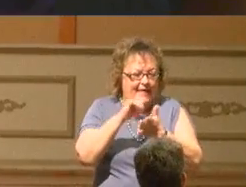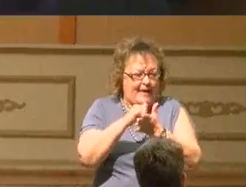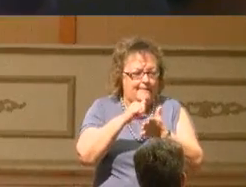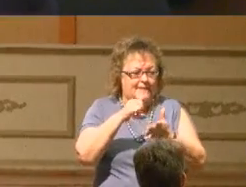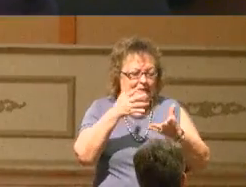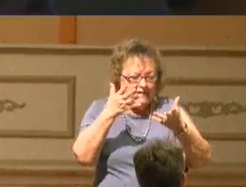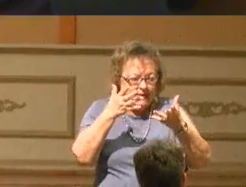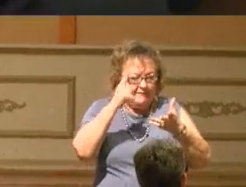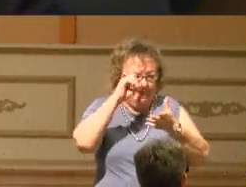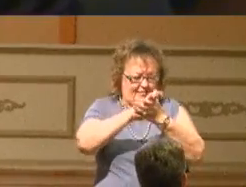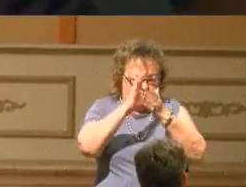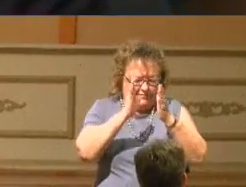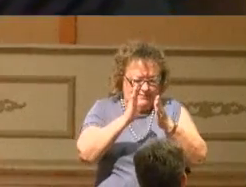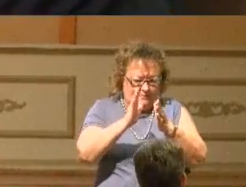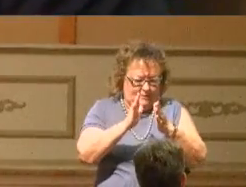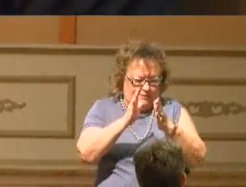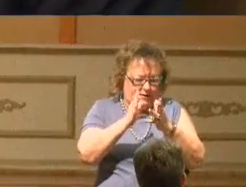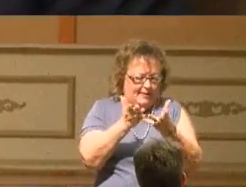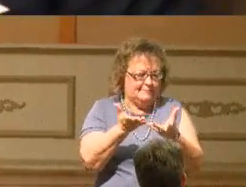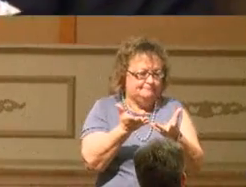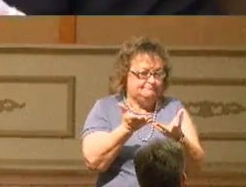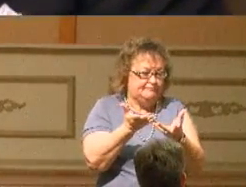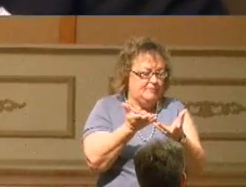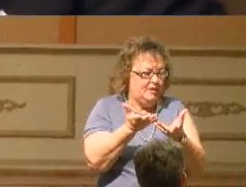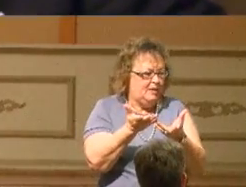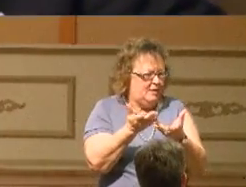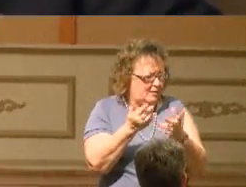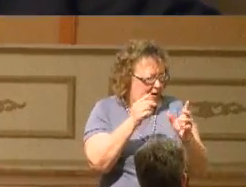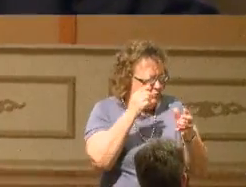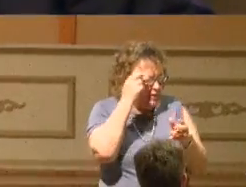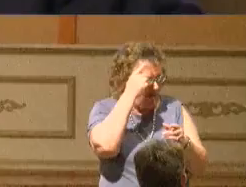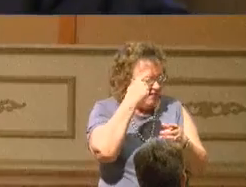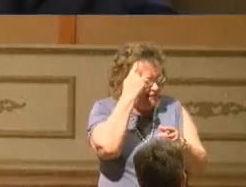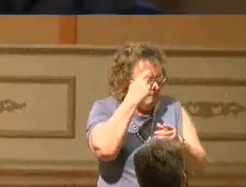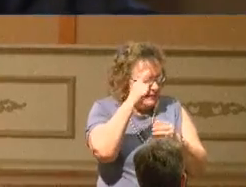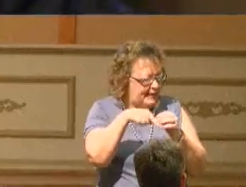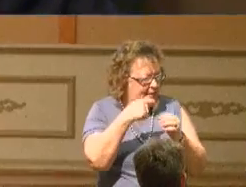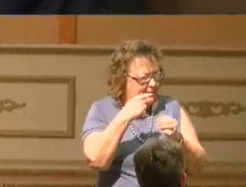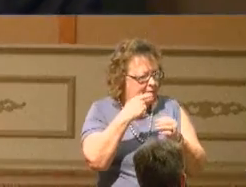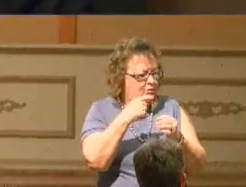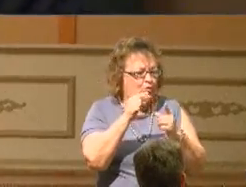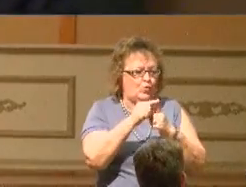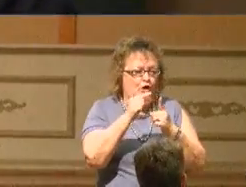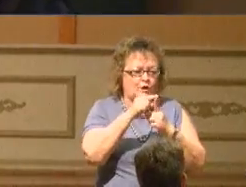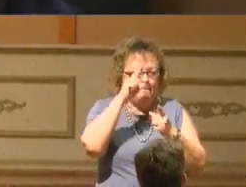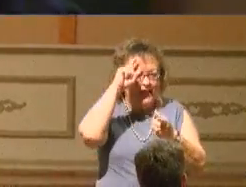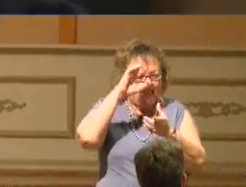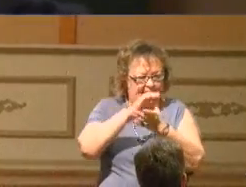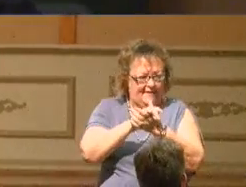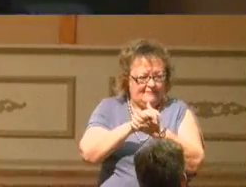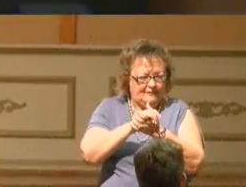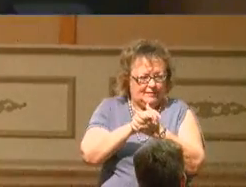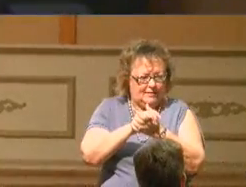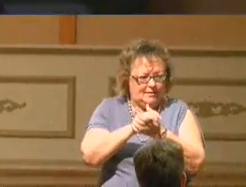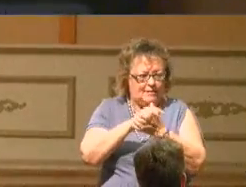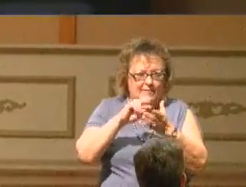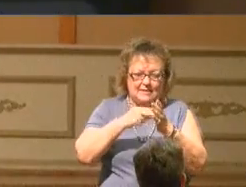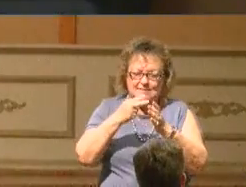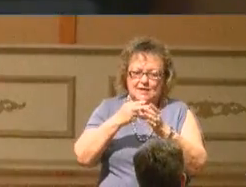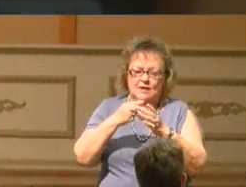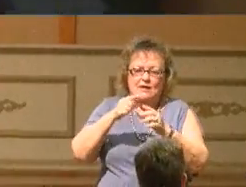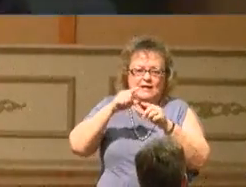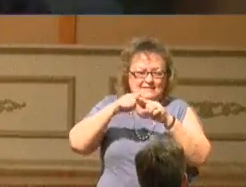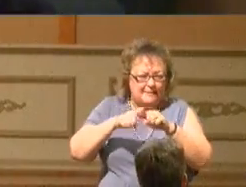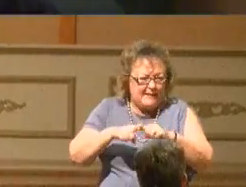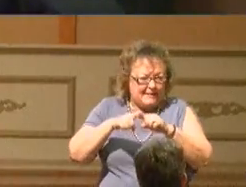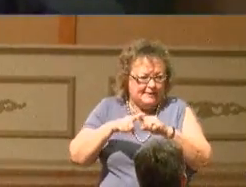he that believeth. Now, let's pause here for a moment on this thought of believing. The word has to do with trusting, depending